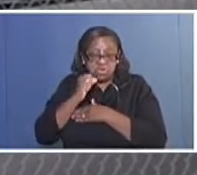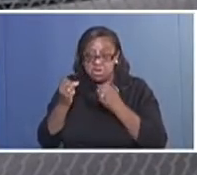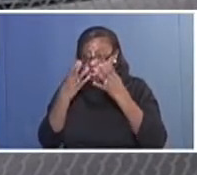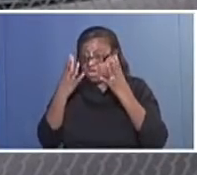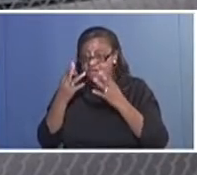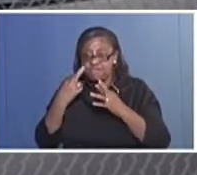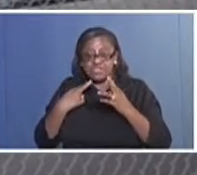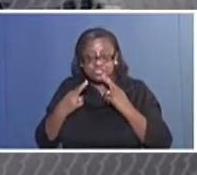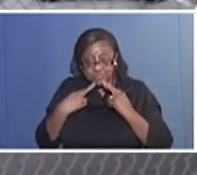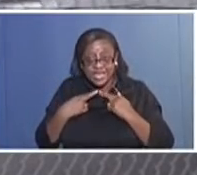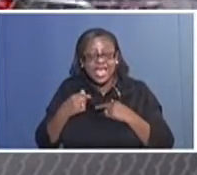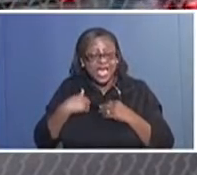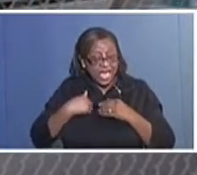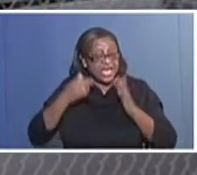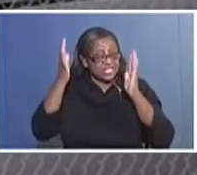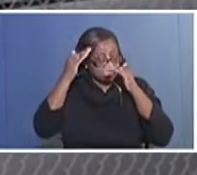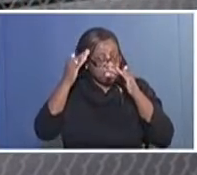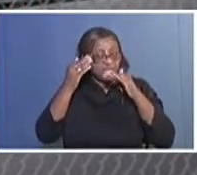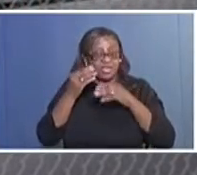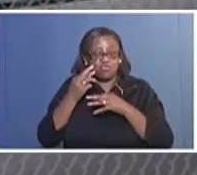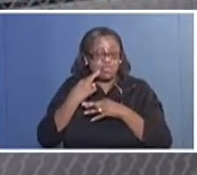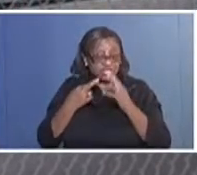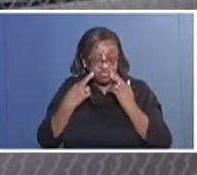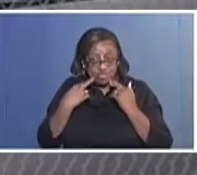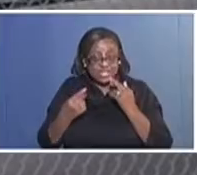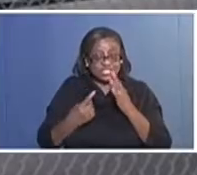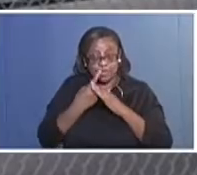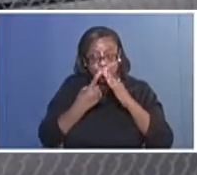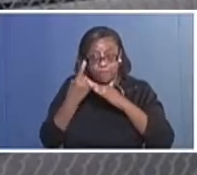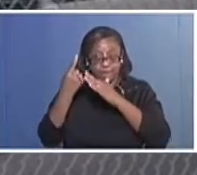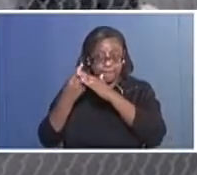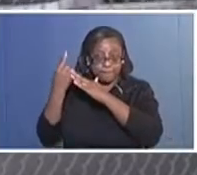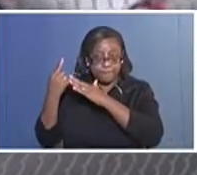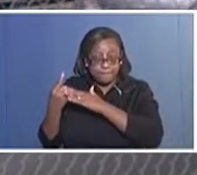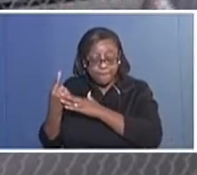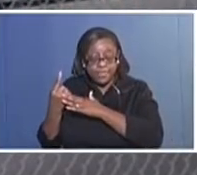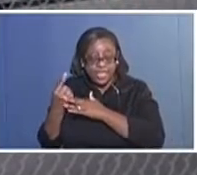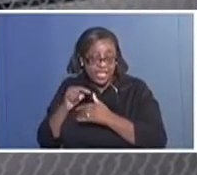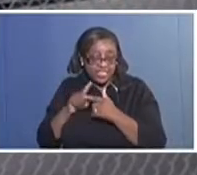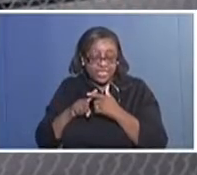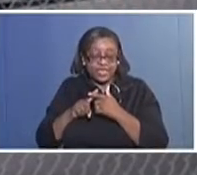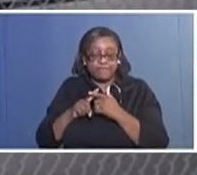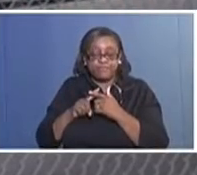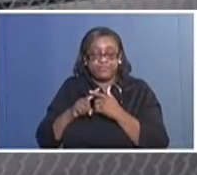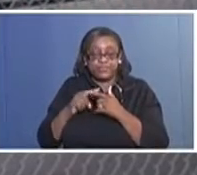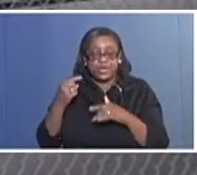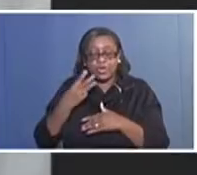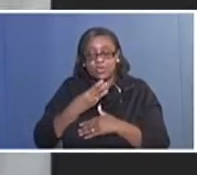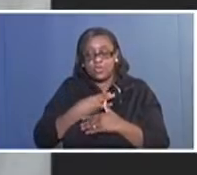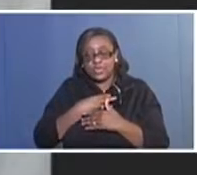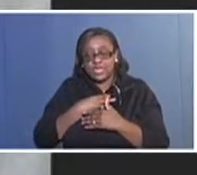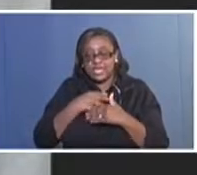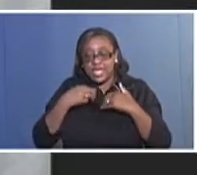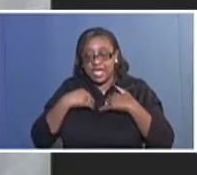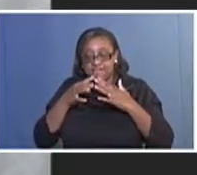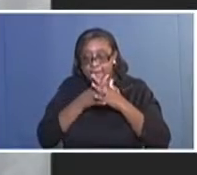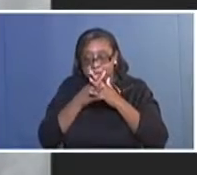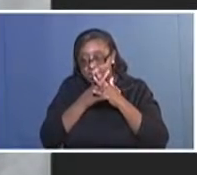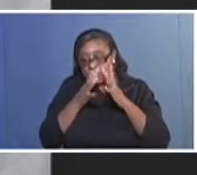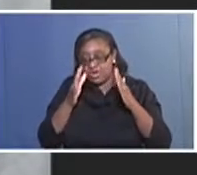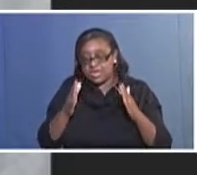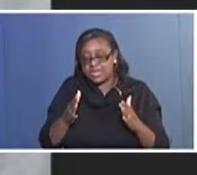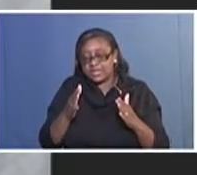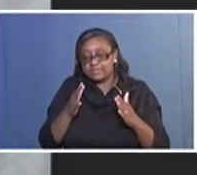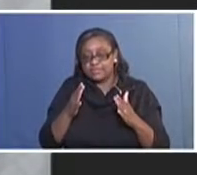I expect restaurants to start popping up. Also, you know, we kind of draw some of for American Citizen